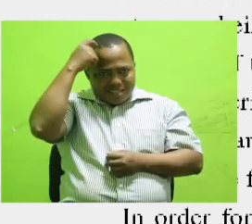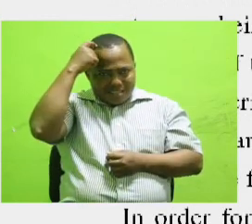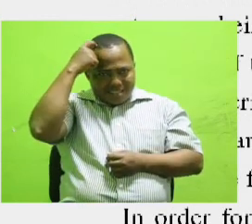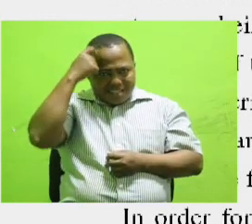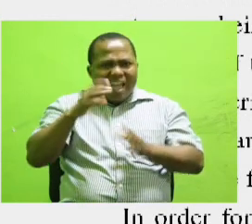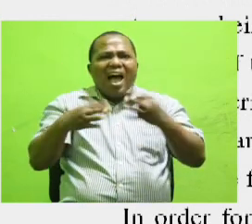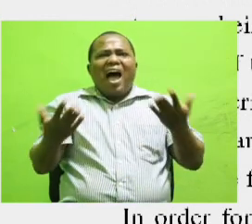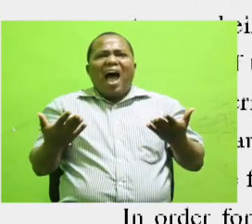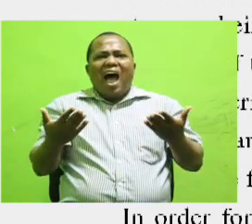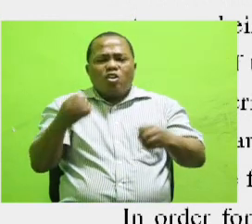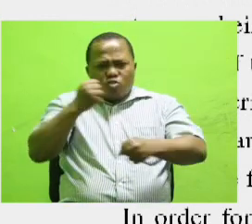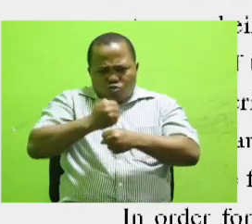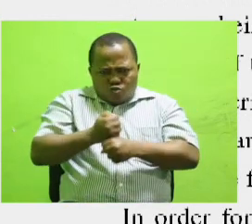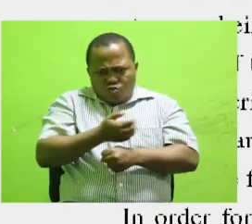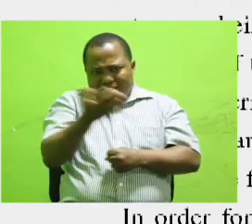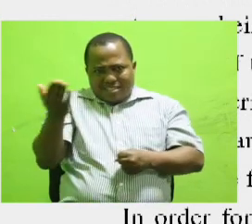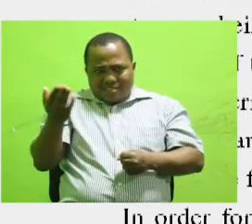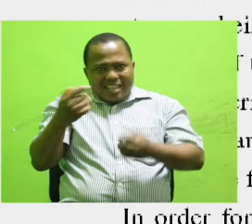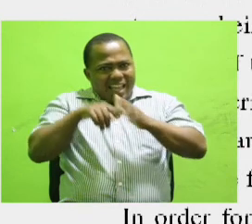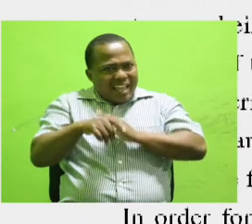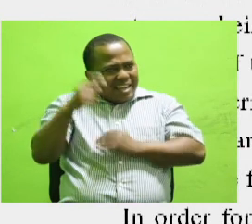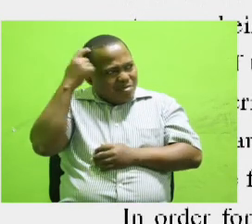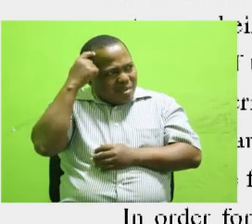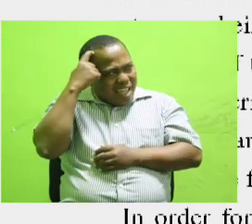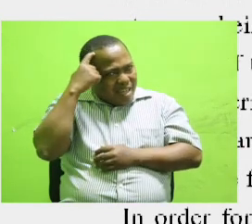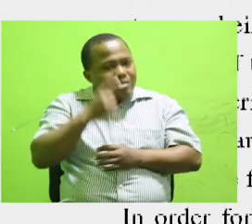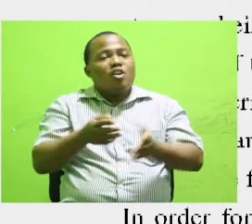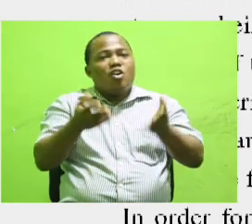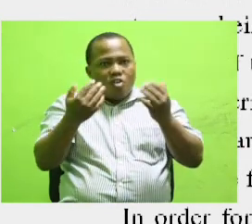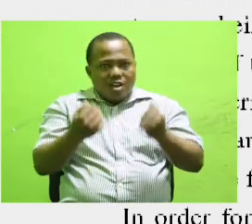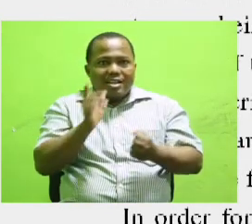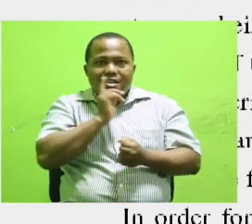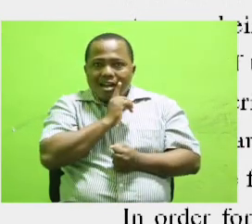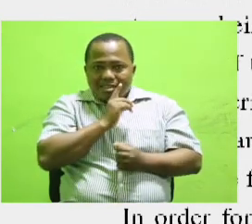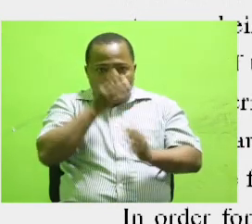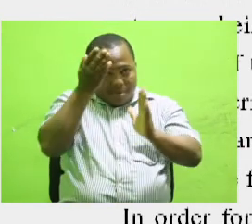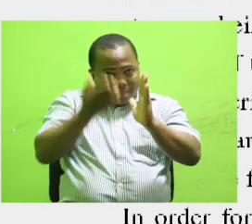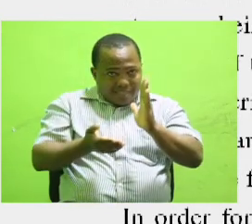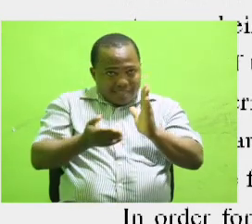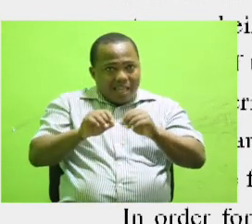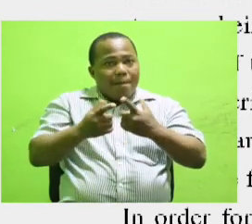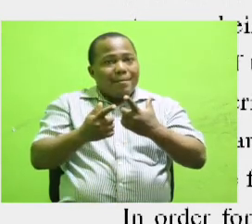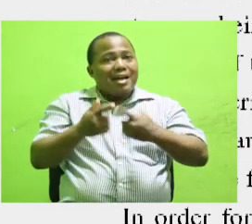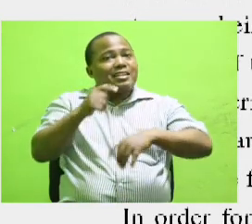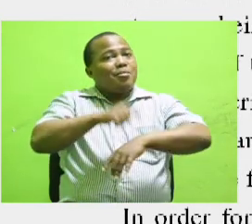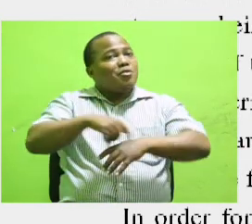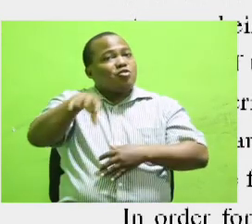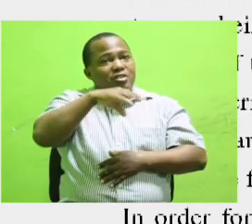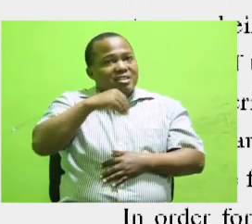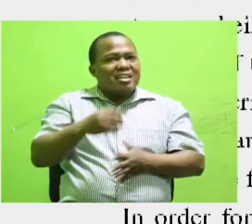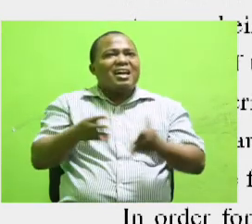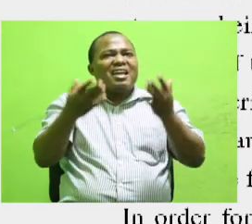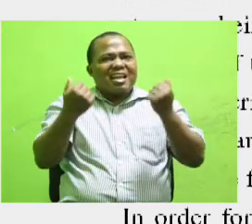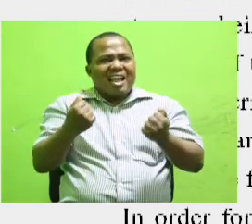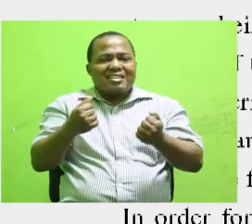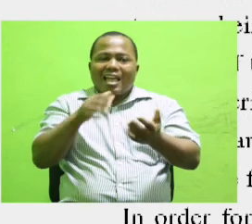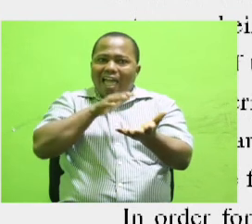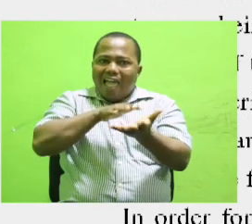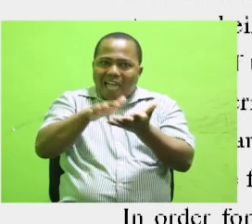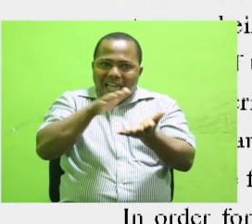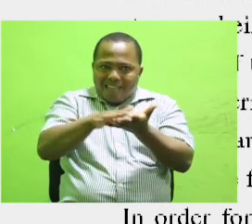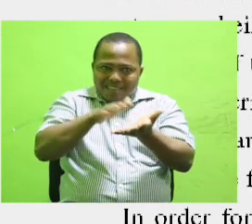it. So in brainstorming it, you can answer a question like this, but most of the time what is required is the essay